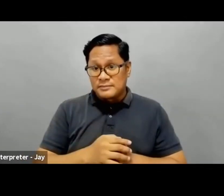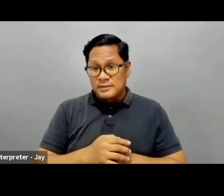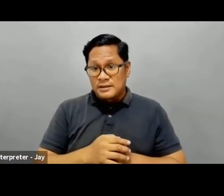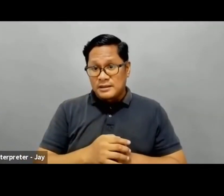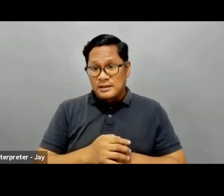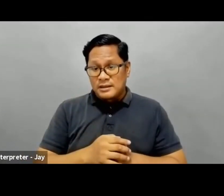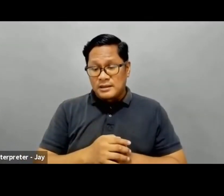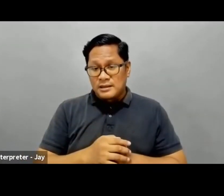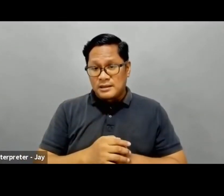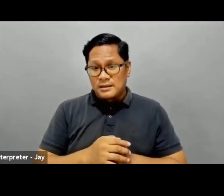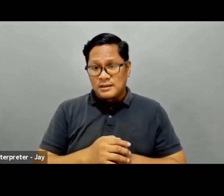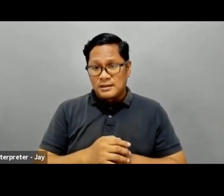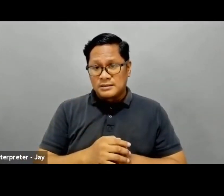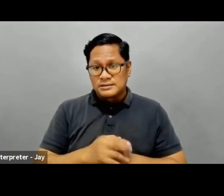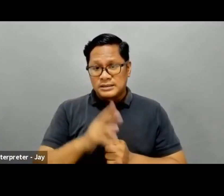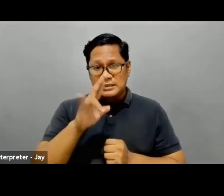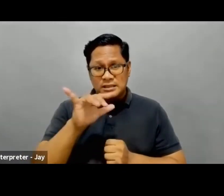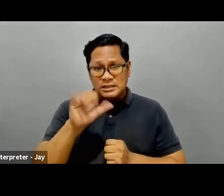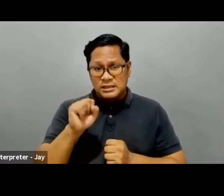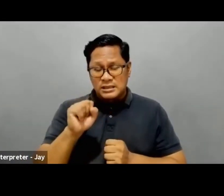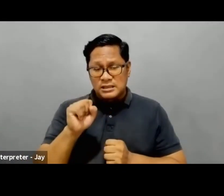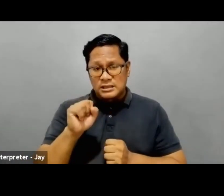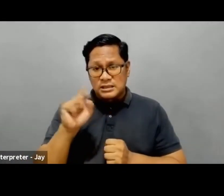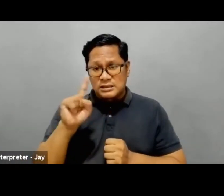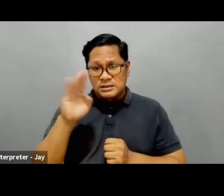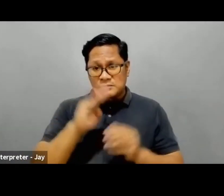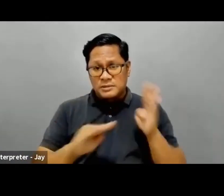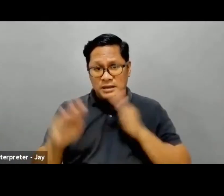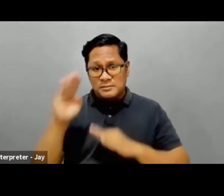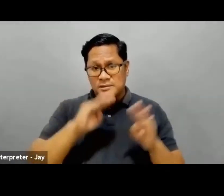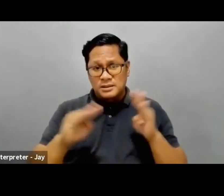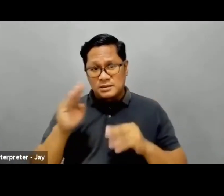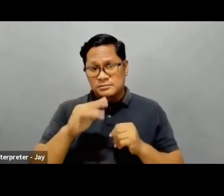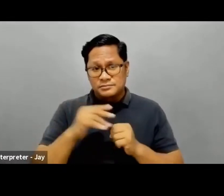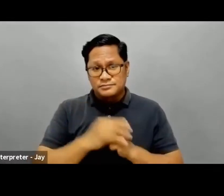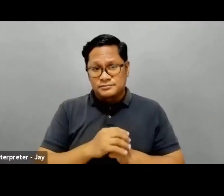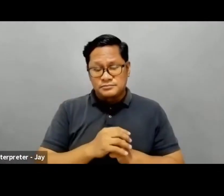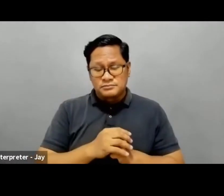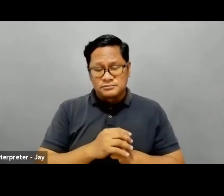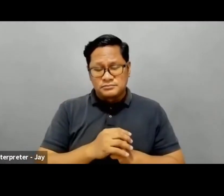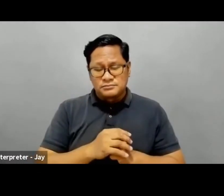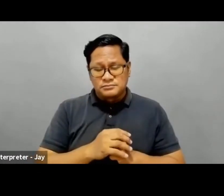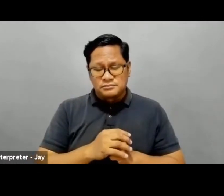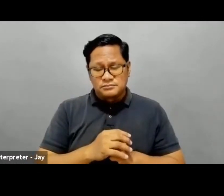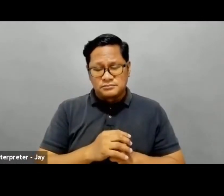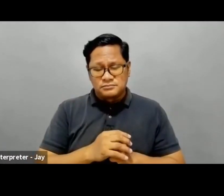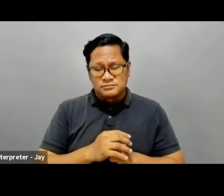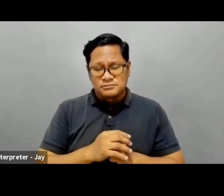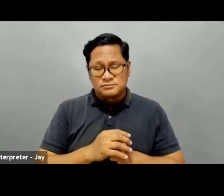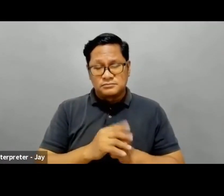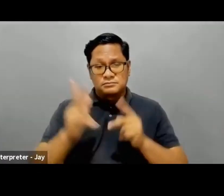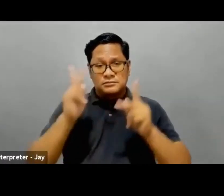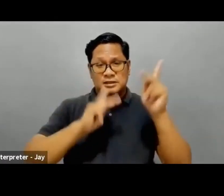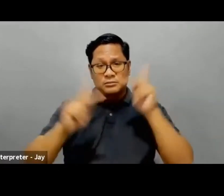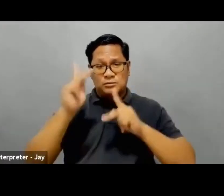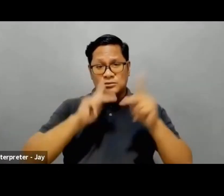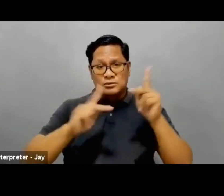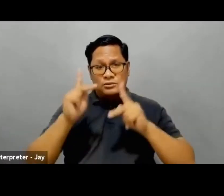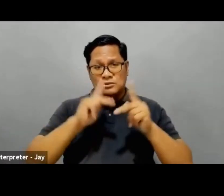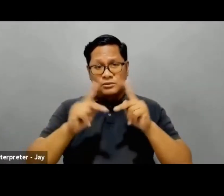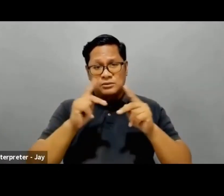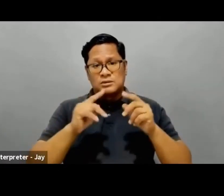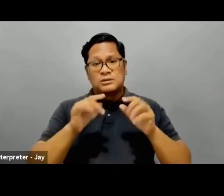kasi Reyes. No? The problem is that we will have people running for offices and